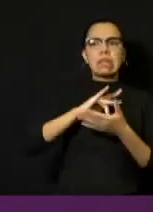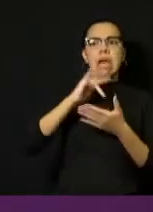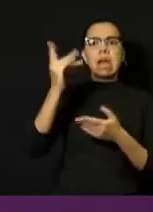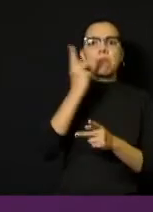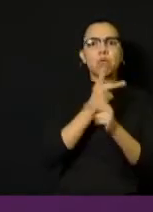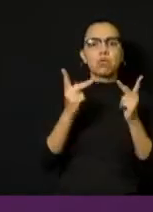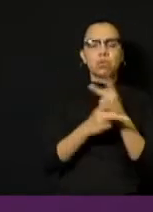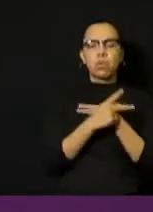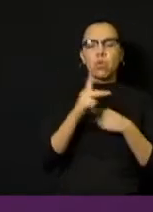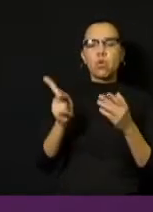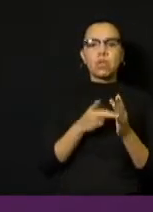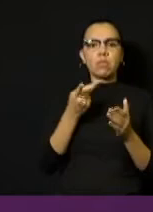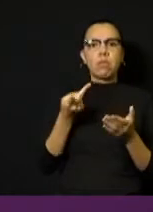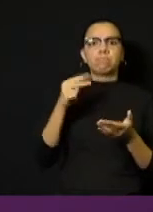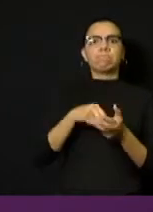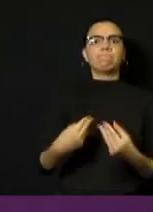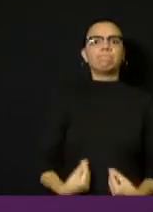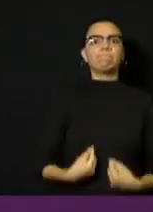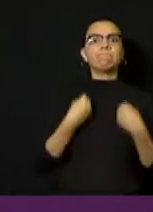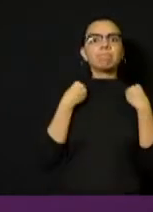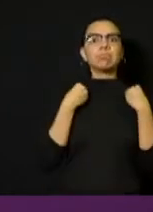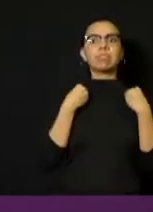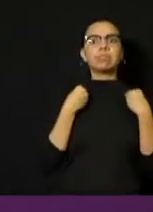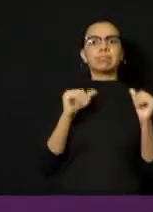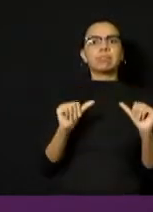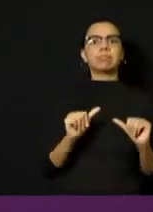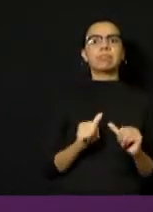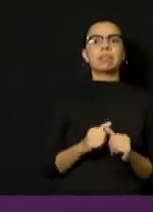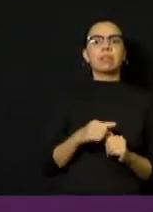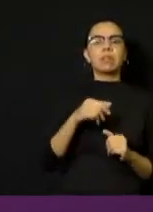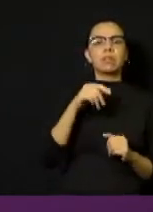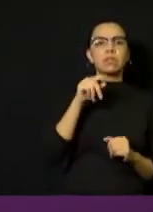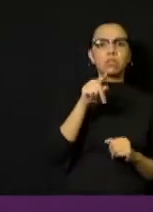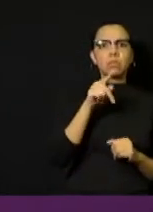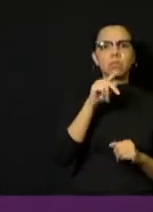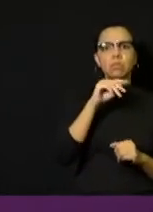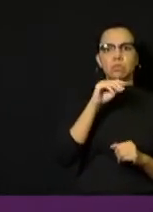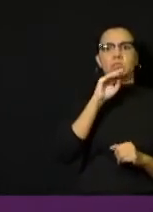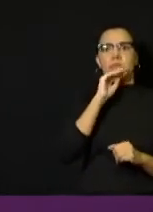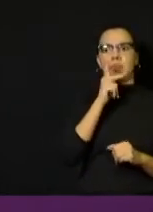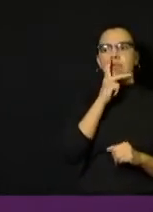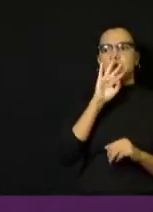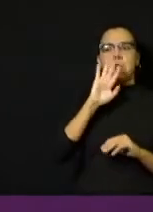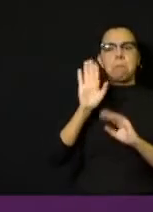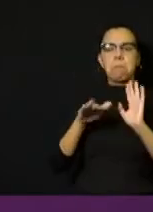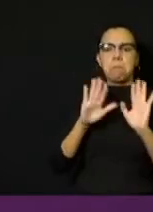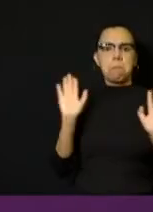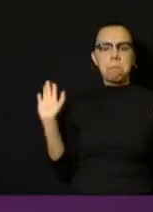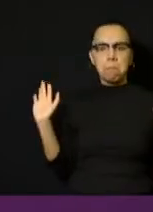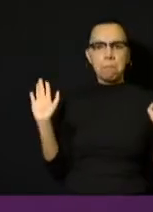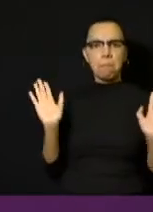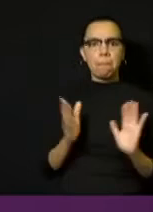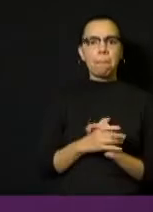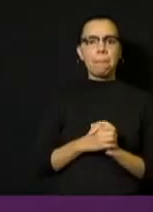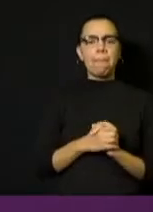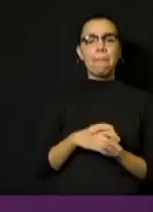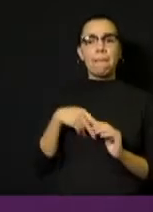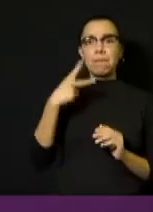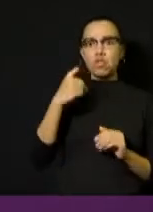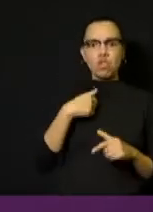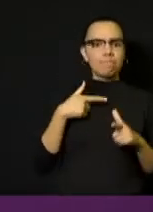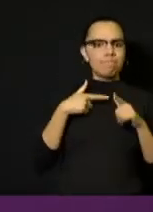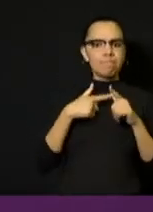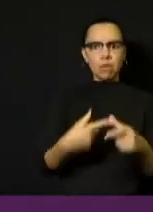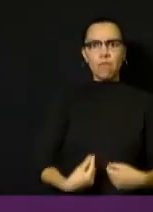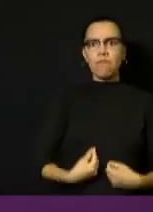the products you brought me back to life. Today I'm alive. Your father and your mother are dead. They opened the door,